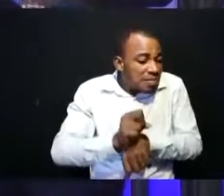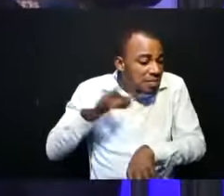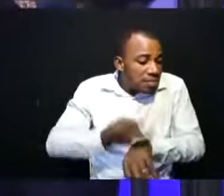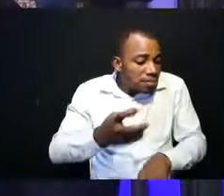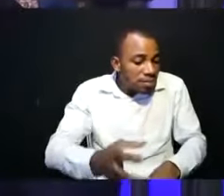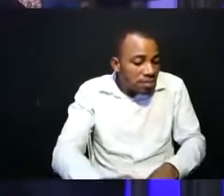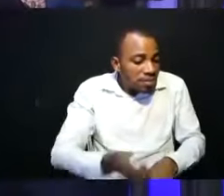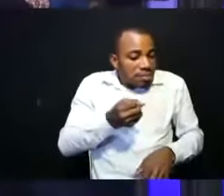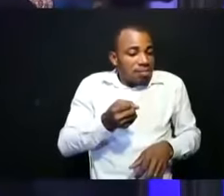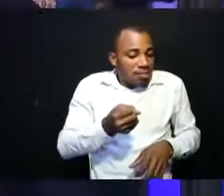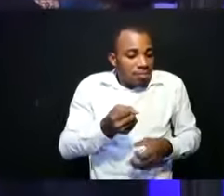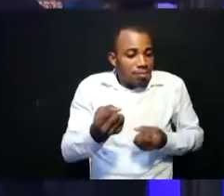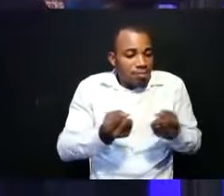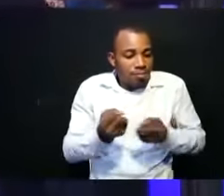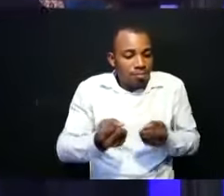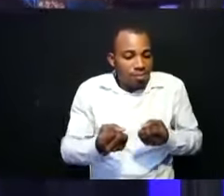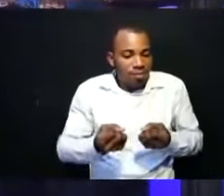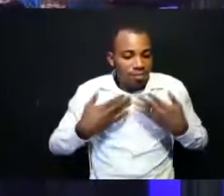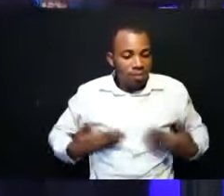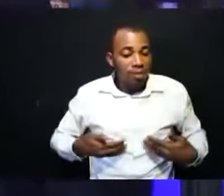They'll take the cops as a foolish man.